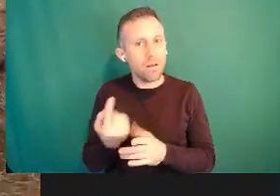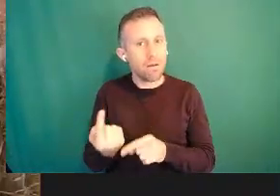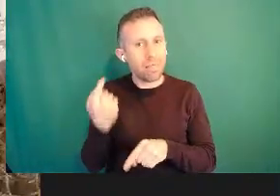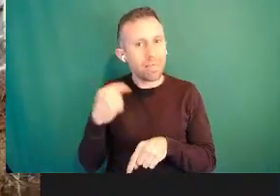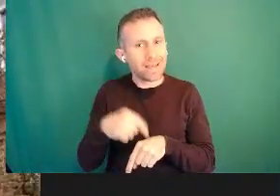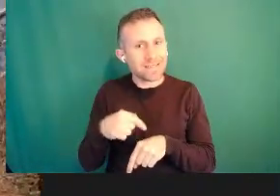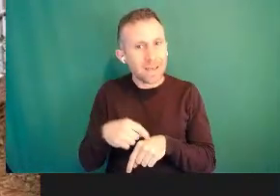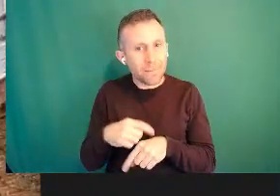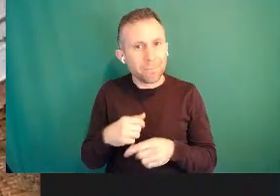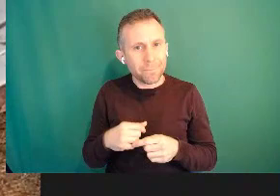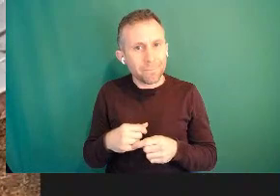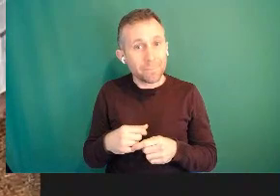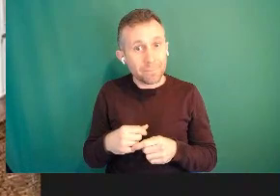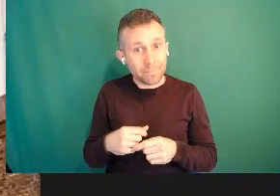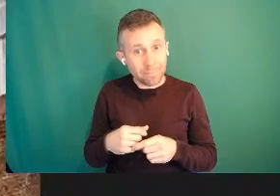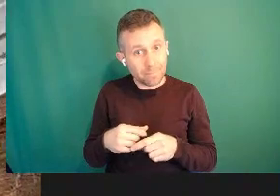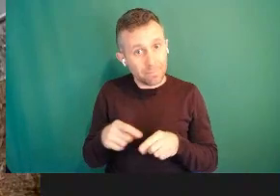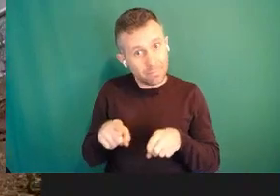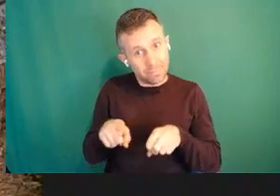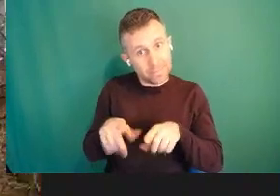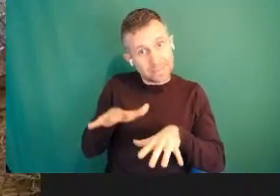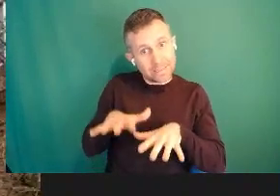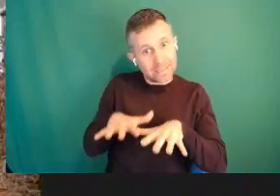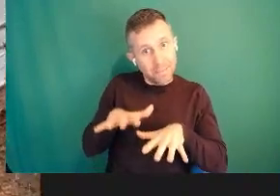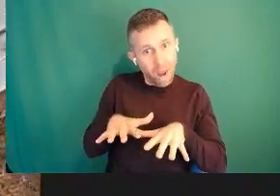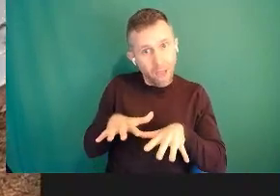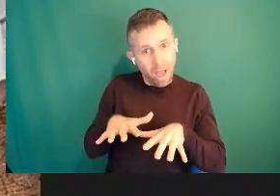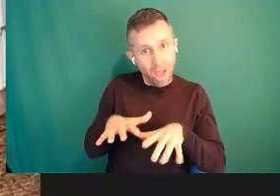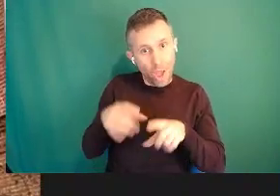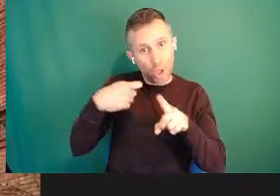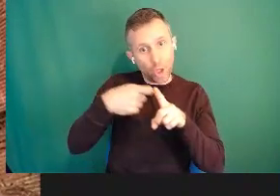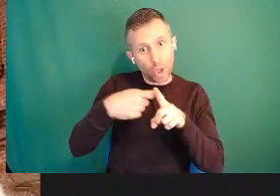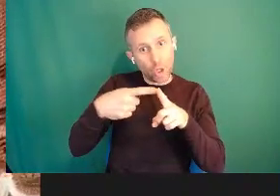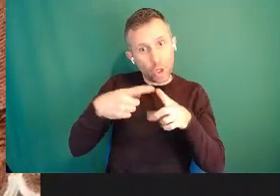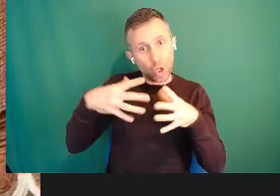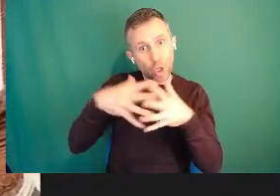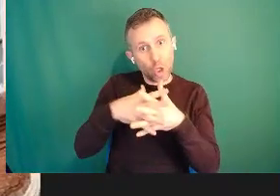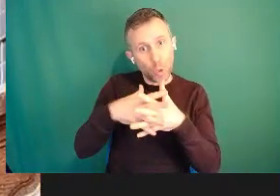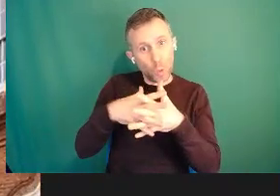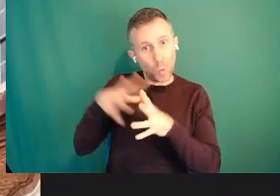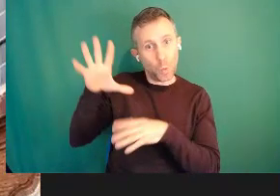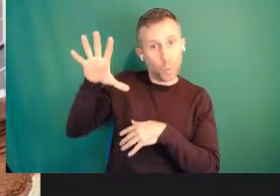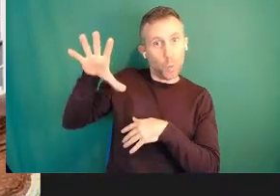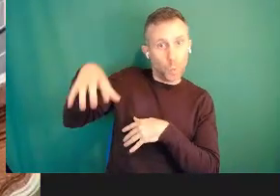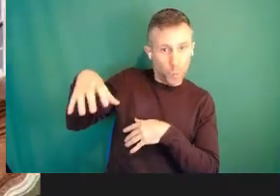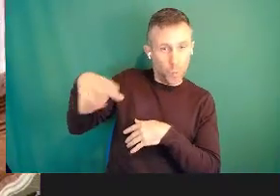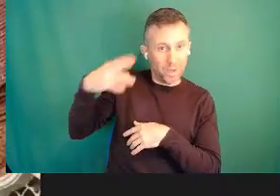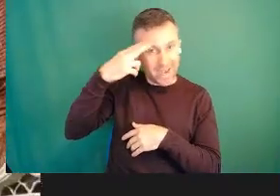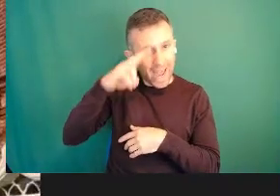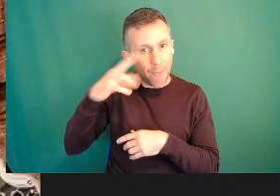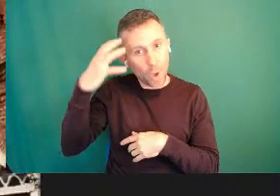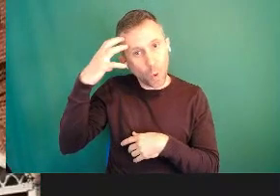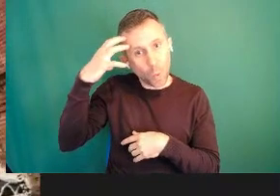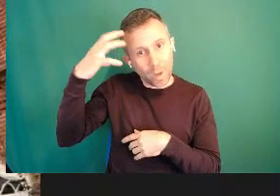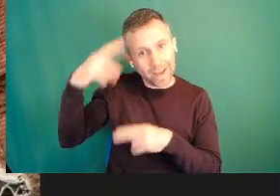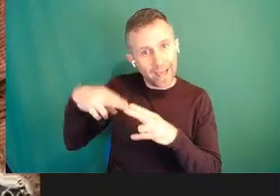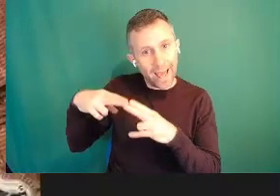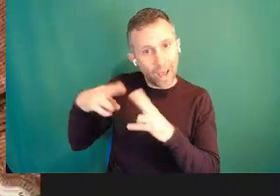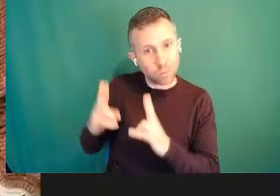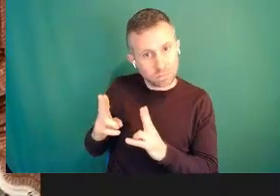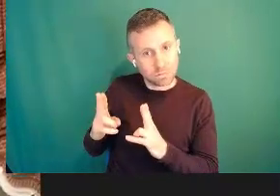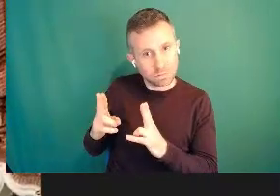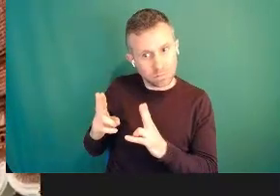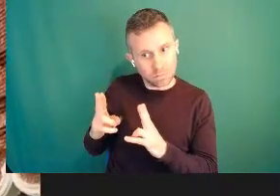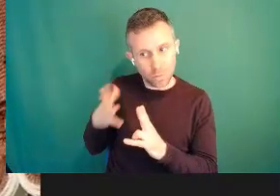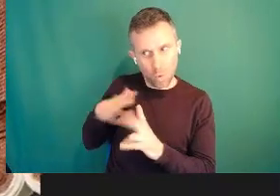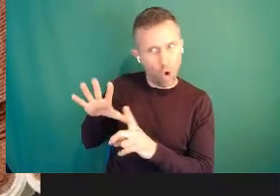Lots of people at that time were knocking buildings down and totally rebuilding them. But we're lucky that Carew Riley, in about 1650,